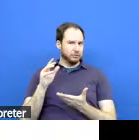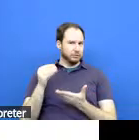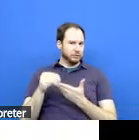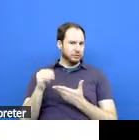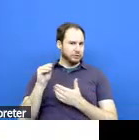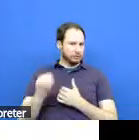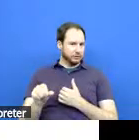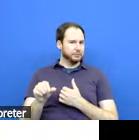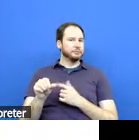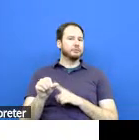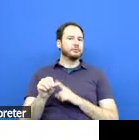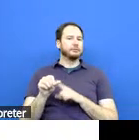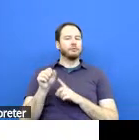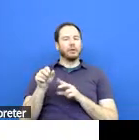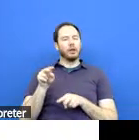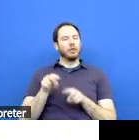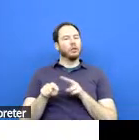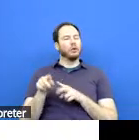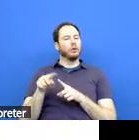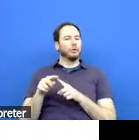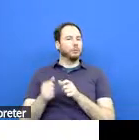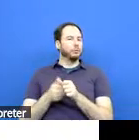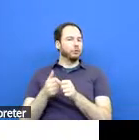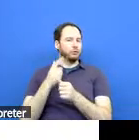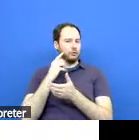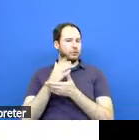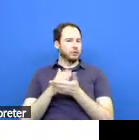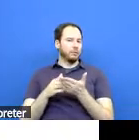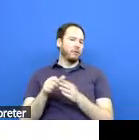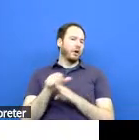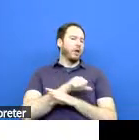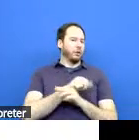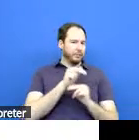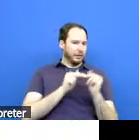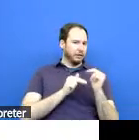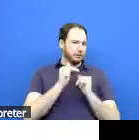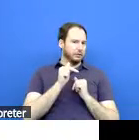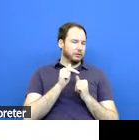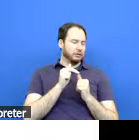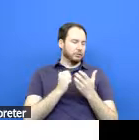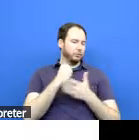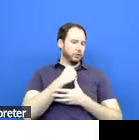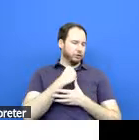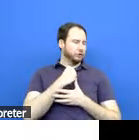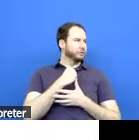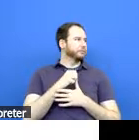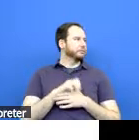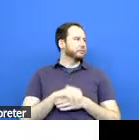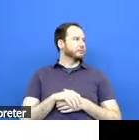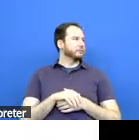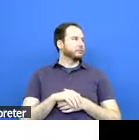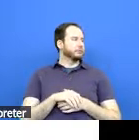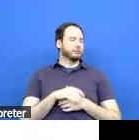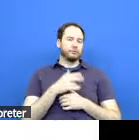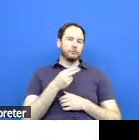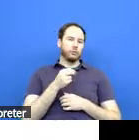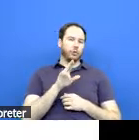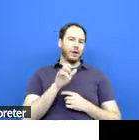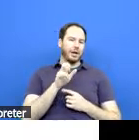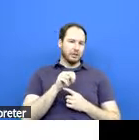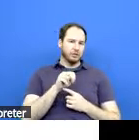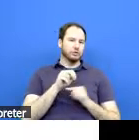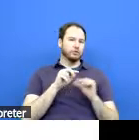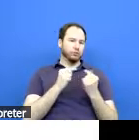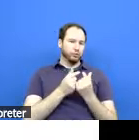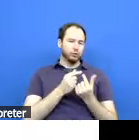can take a look at that we pursue for some of these other buildings. Now, like, the Horizons Group has